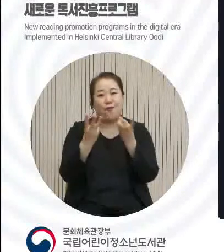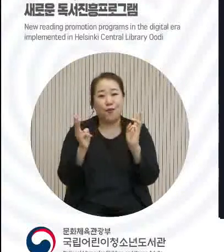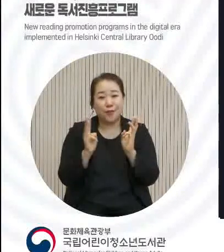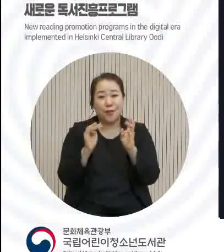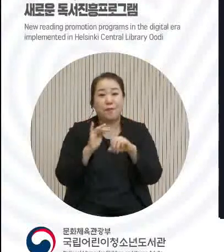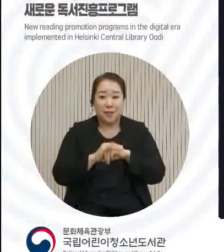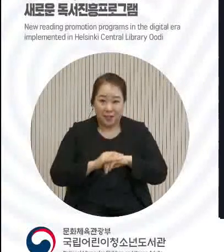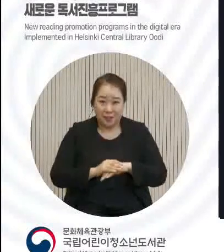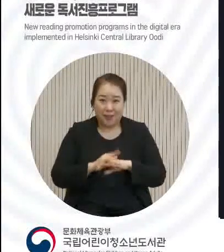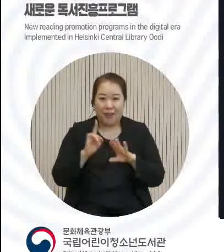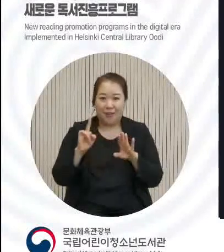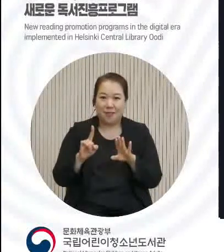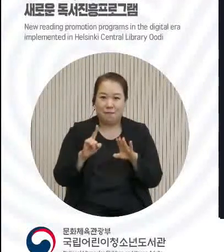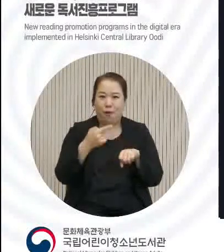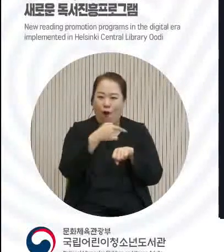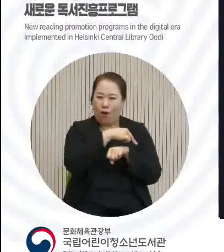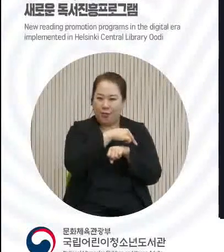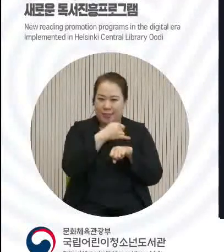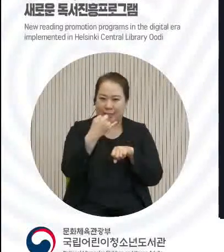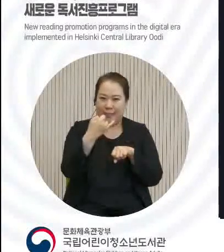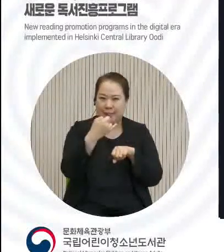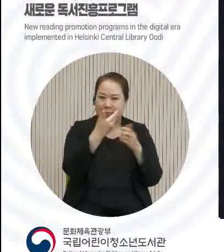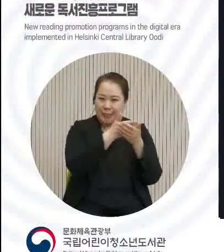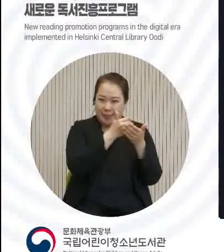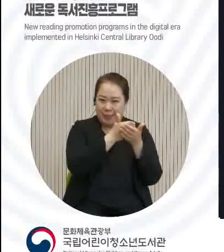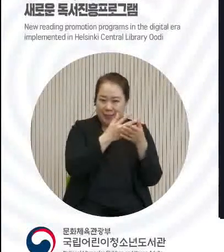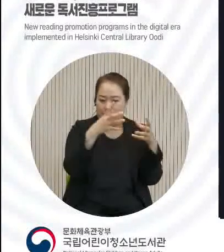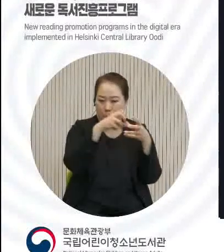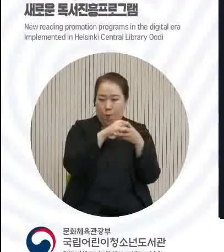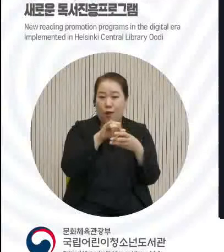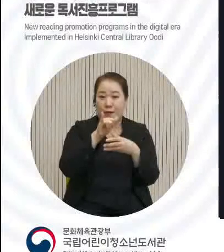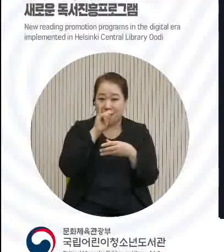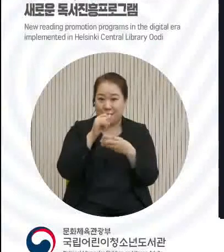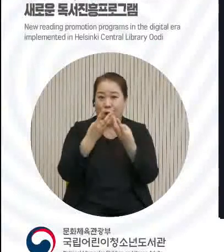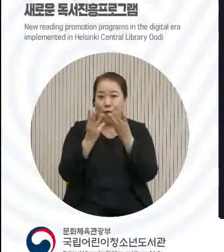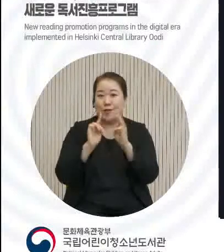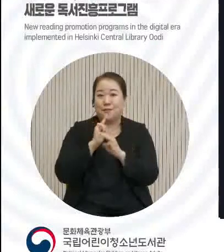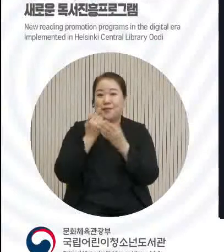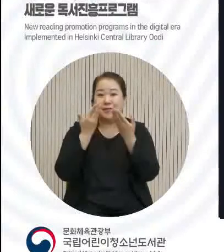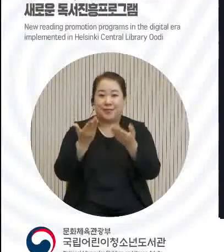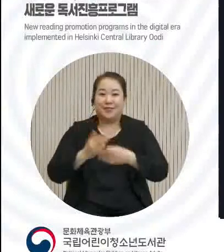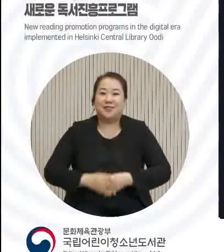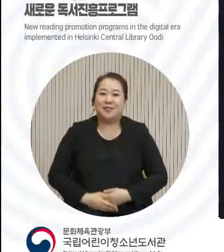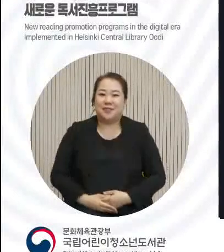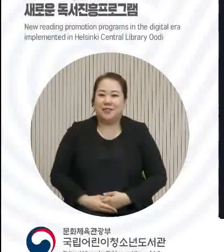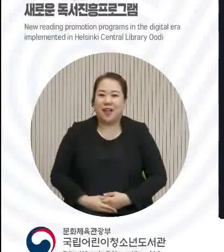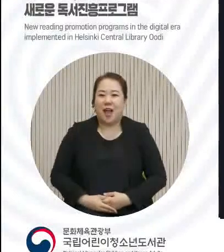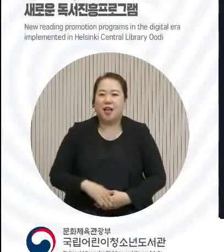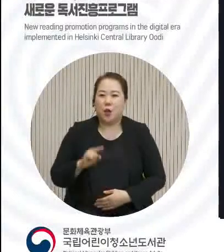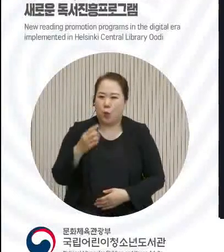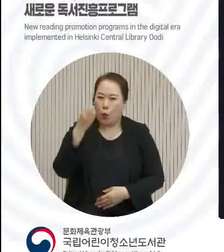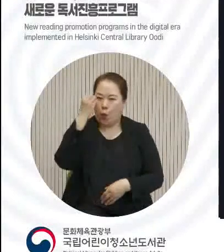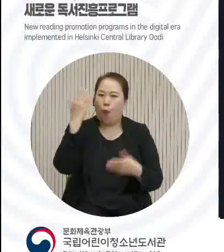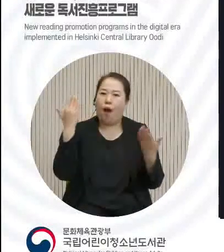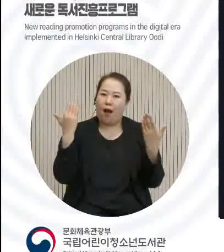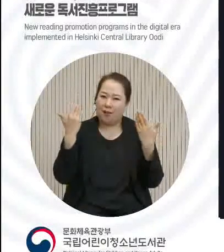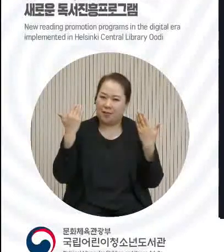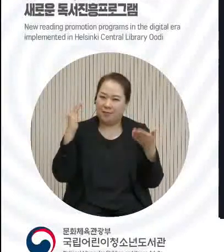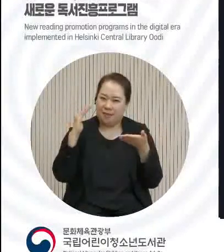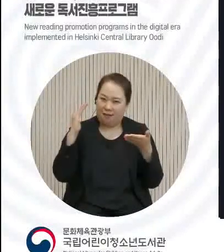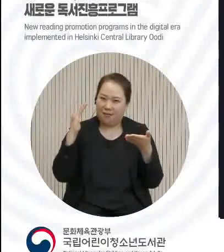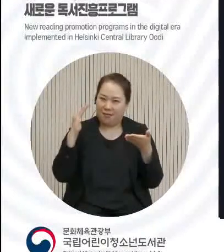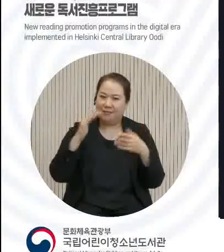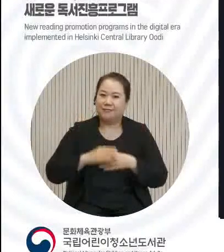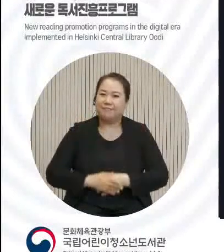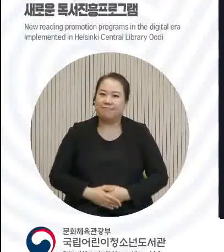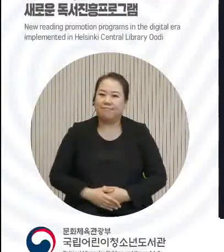focus. The workshop is aimed for a bit older audience. In the beginning, instructors